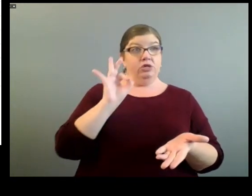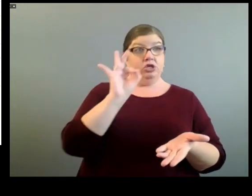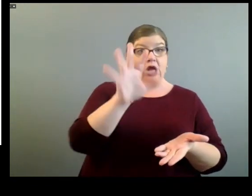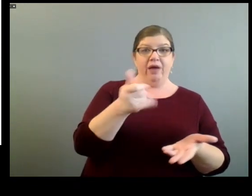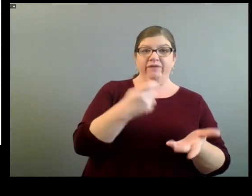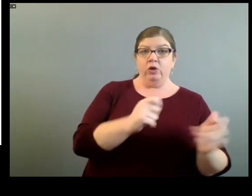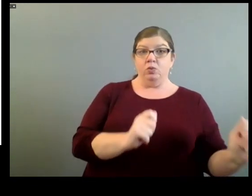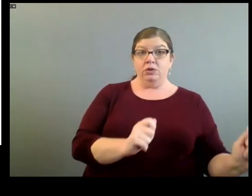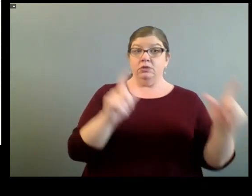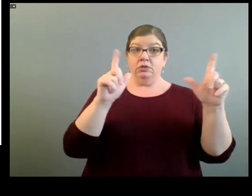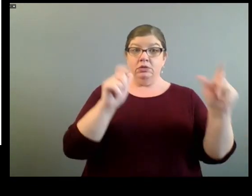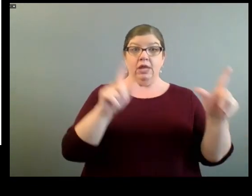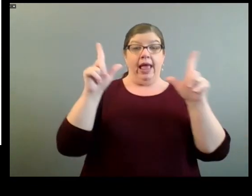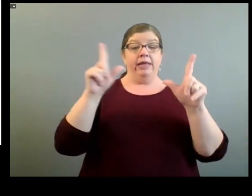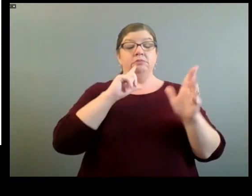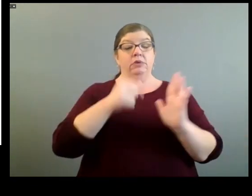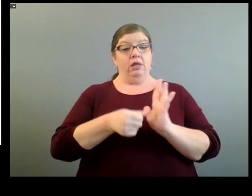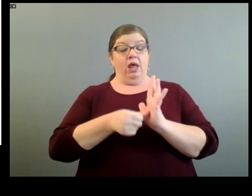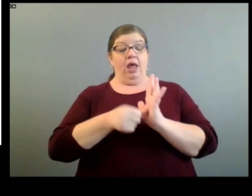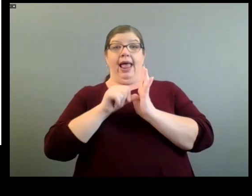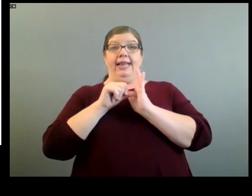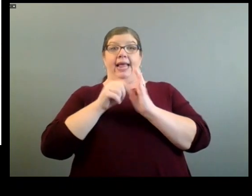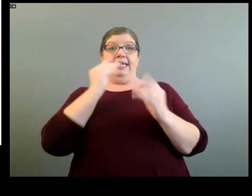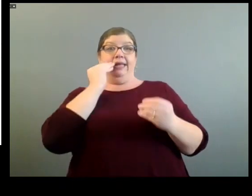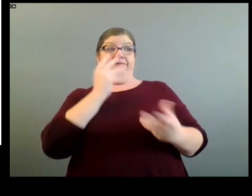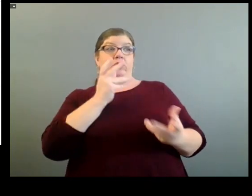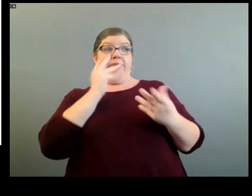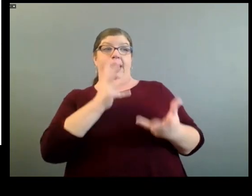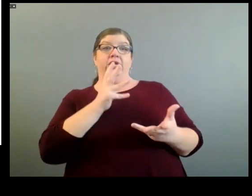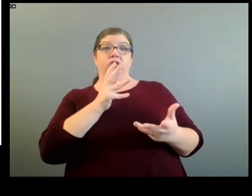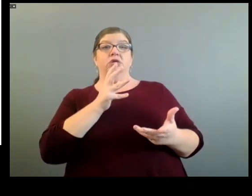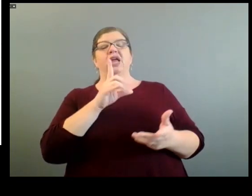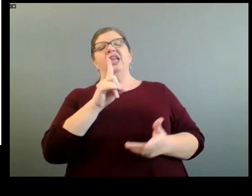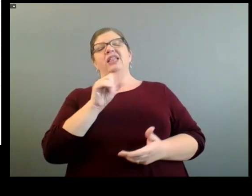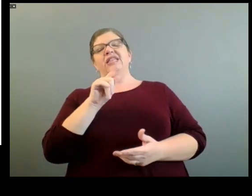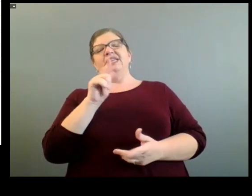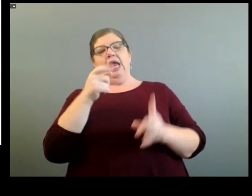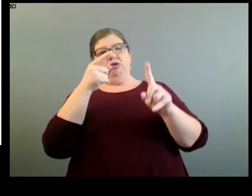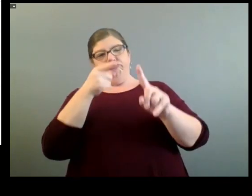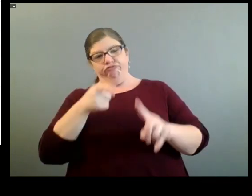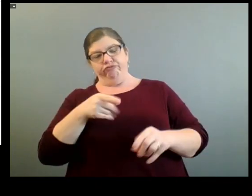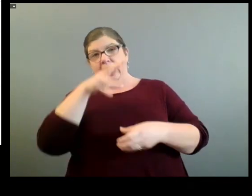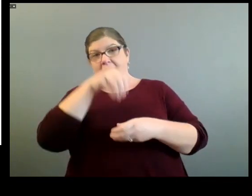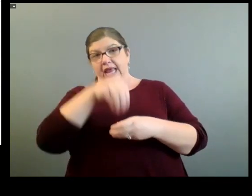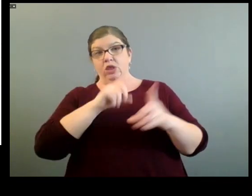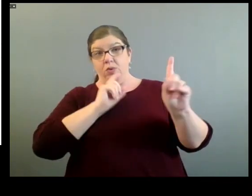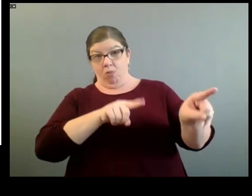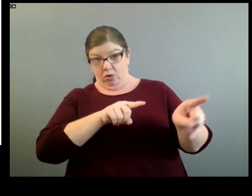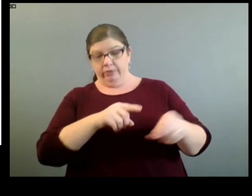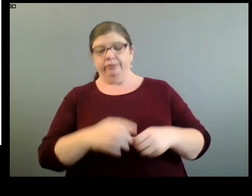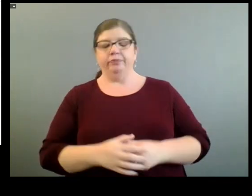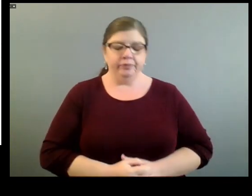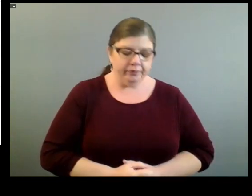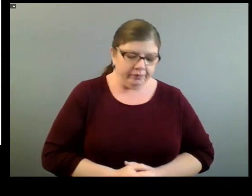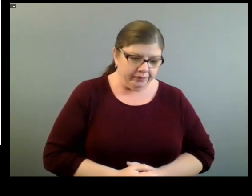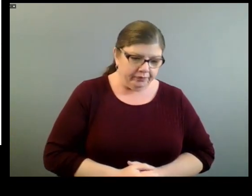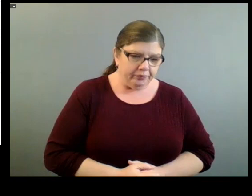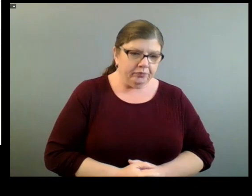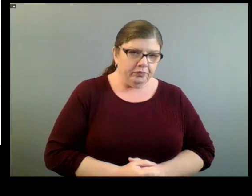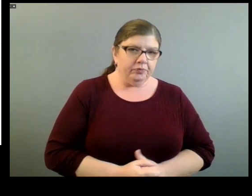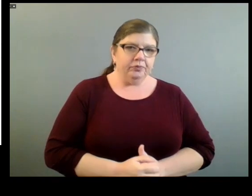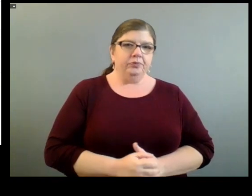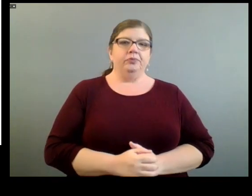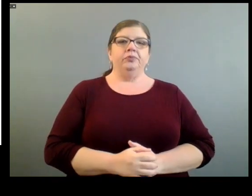slides highlighting the information, the data points contained in the report. So this